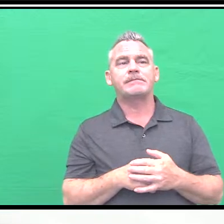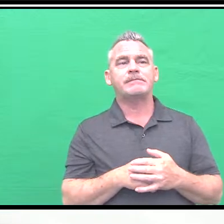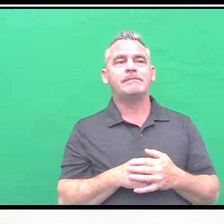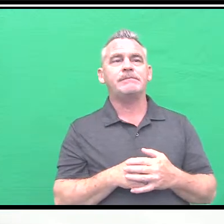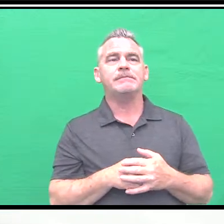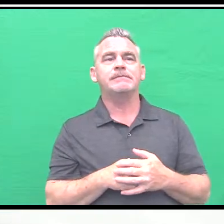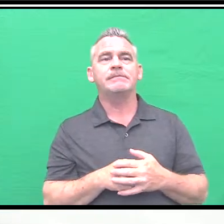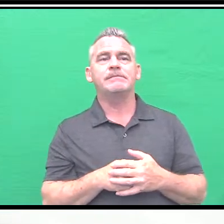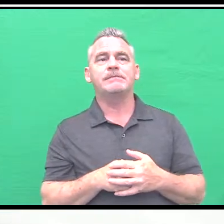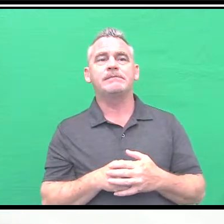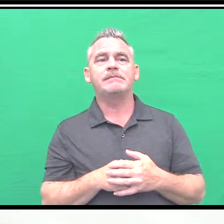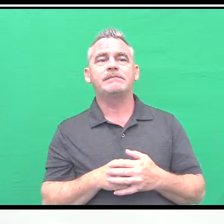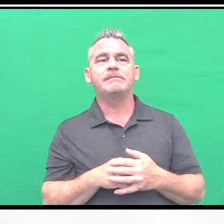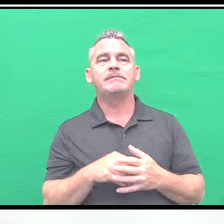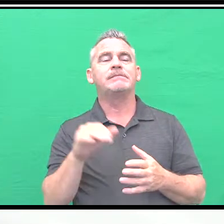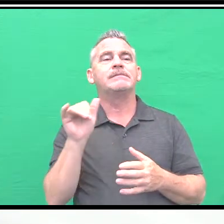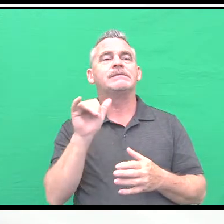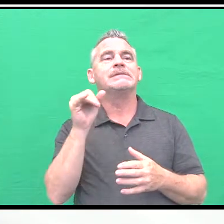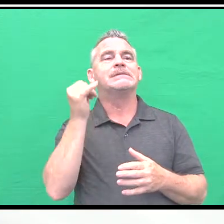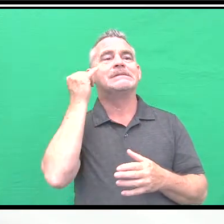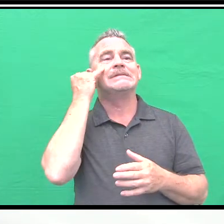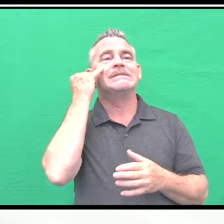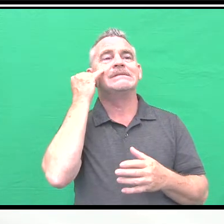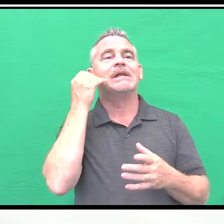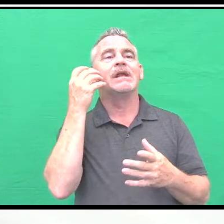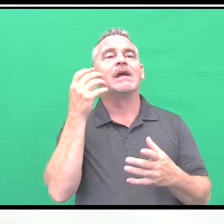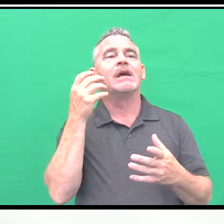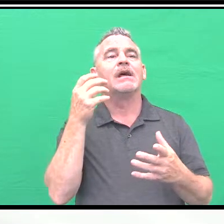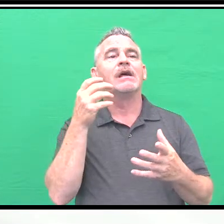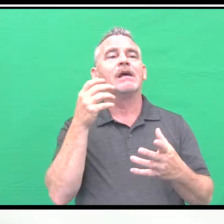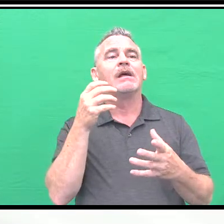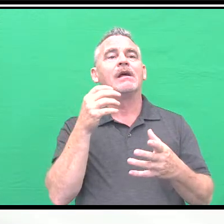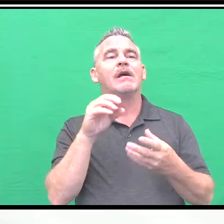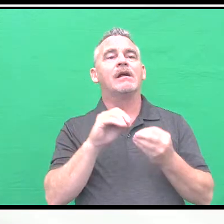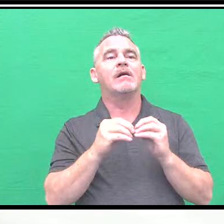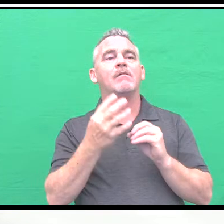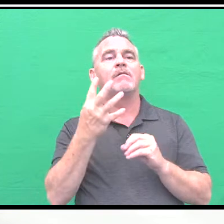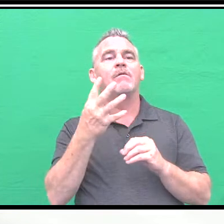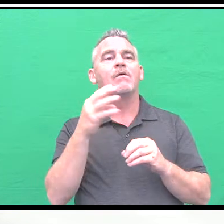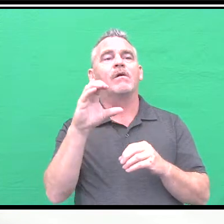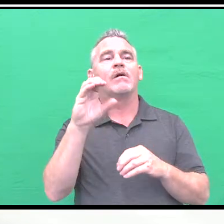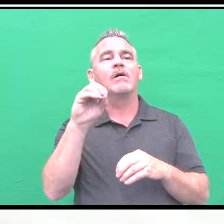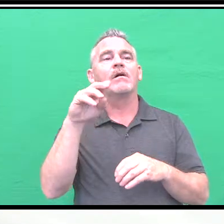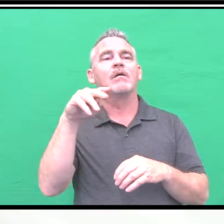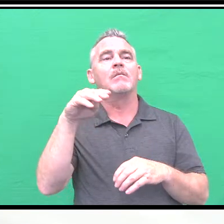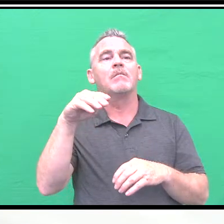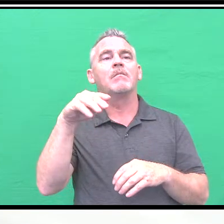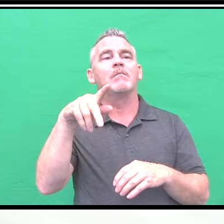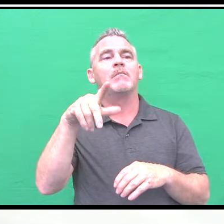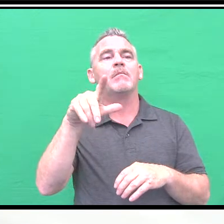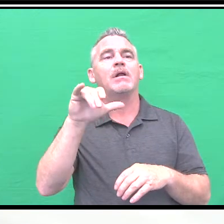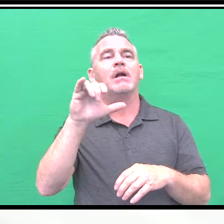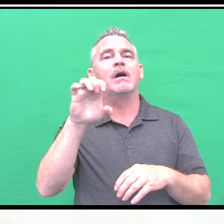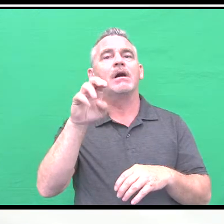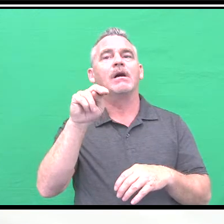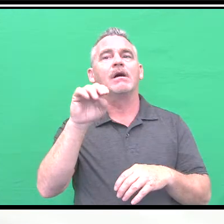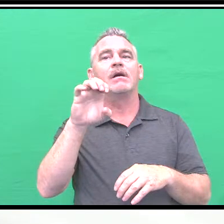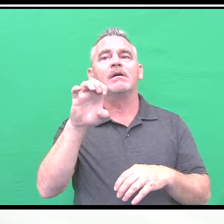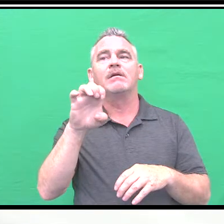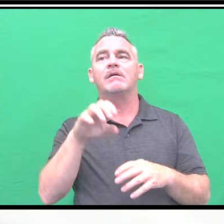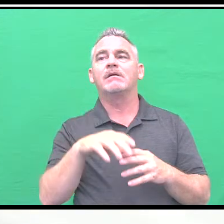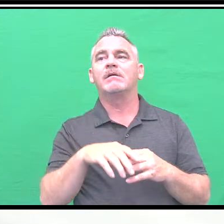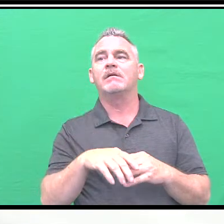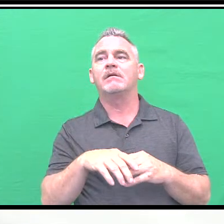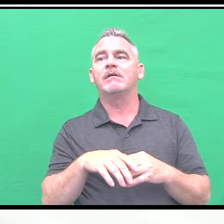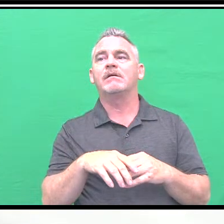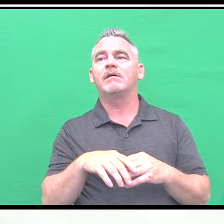as student files. So again, policy number 4 being in compliance. Next, I'd like to summarize. Dr. Cindere, could you go back to